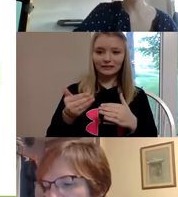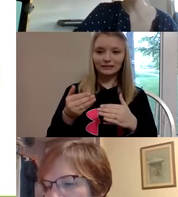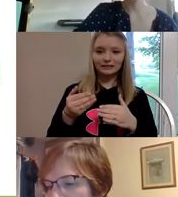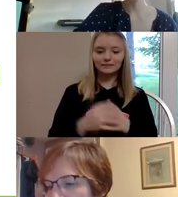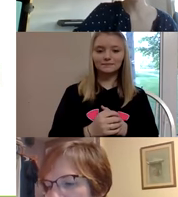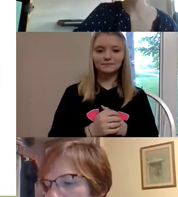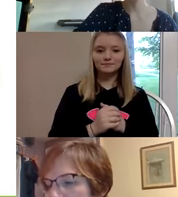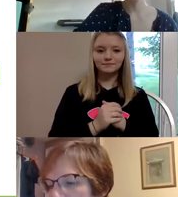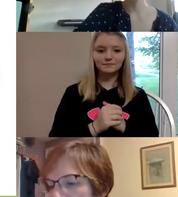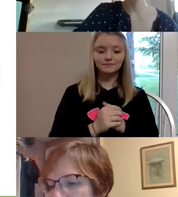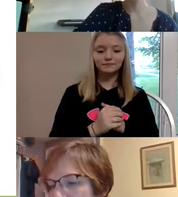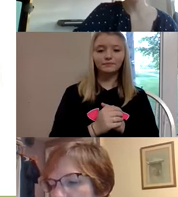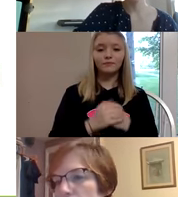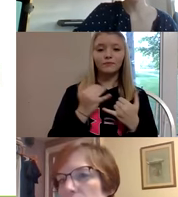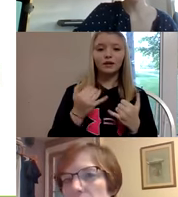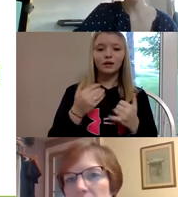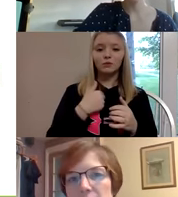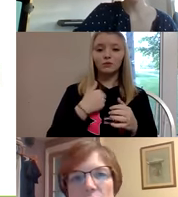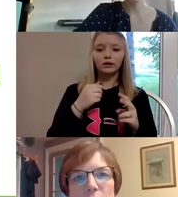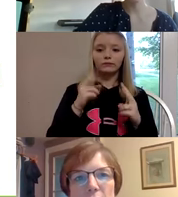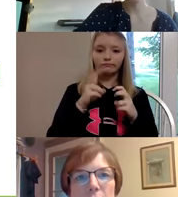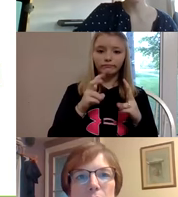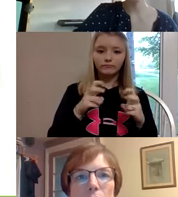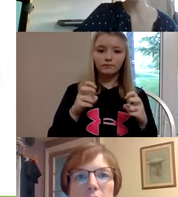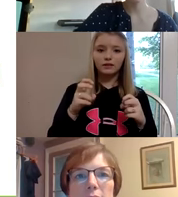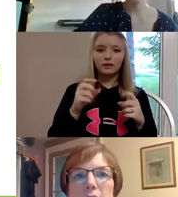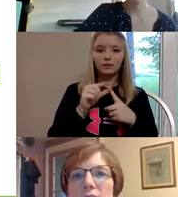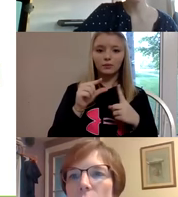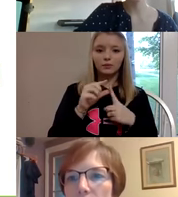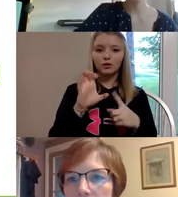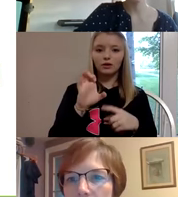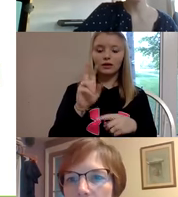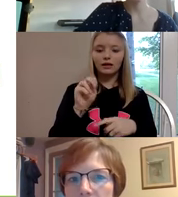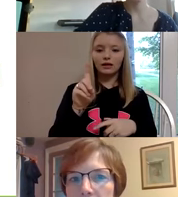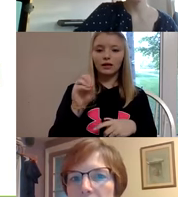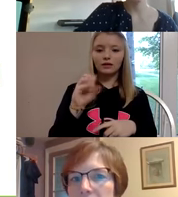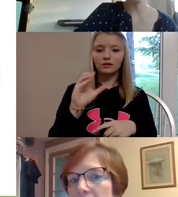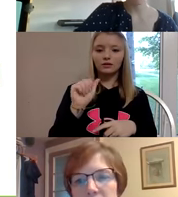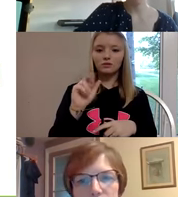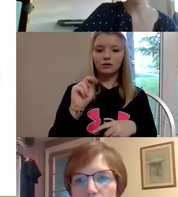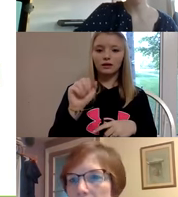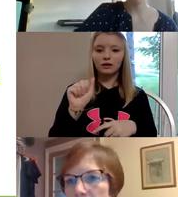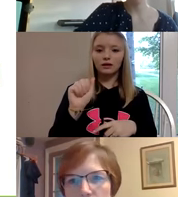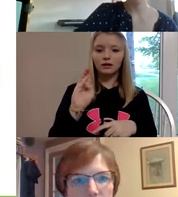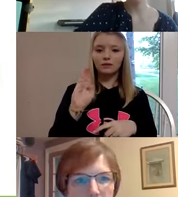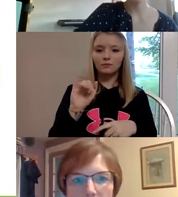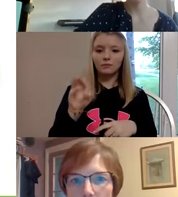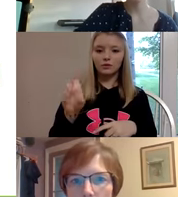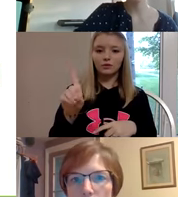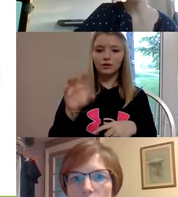So we're going to break down the word endocannabinoid. So endo just means that it's